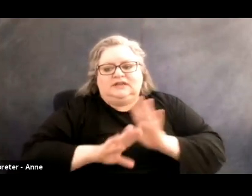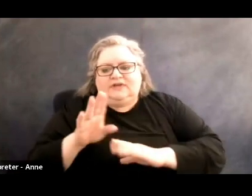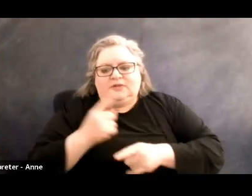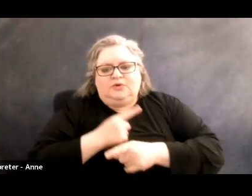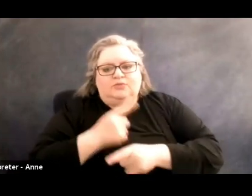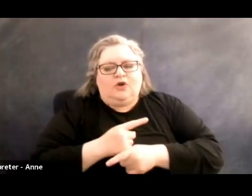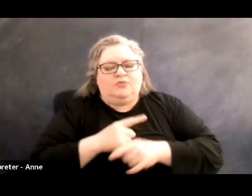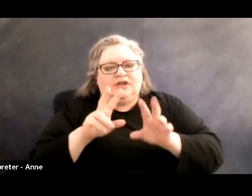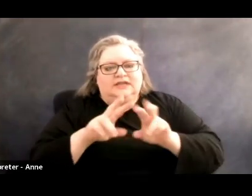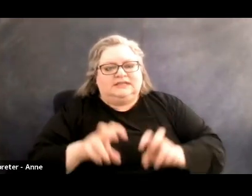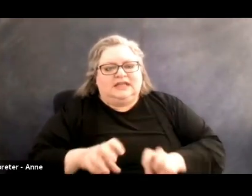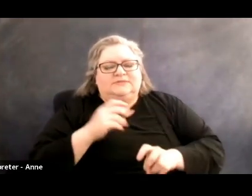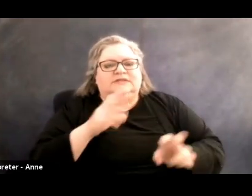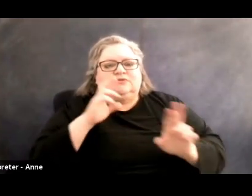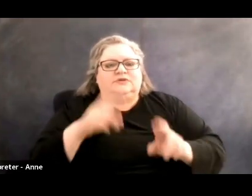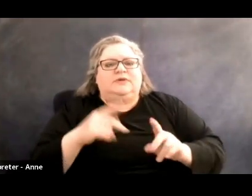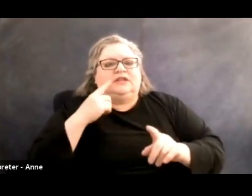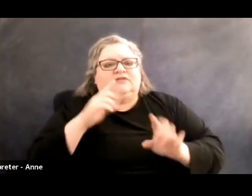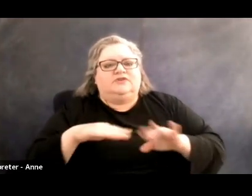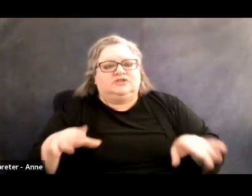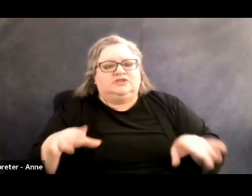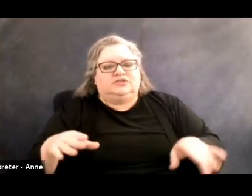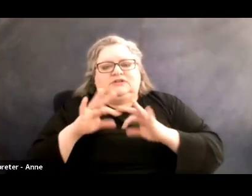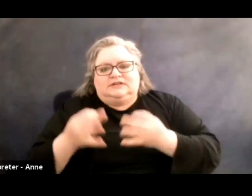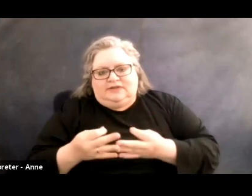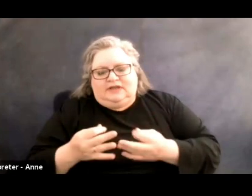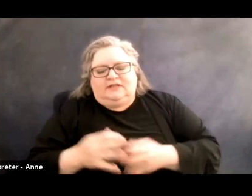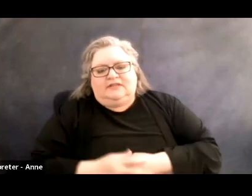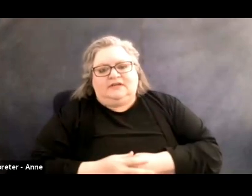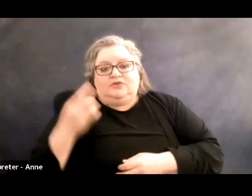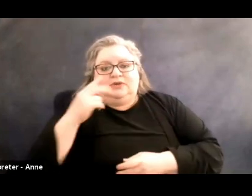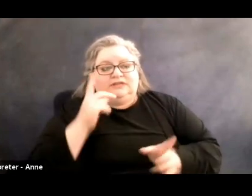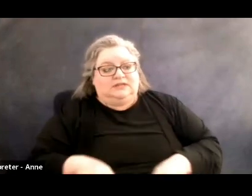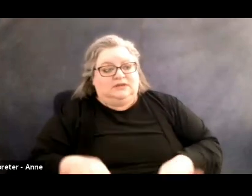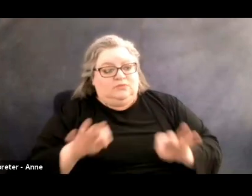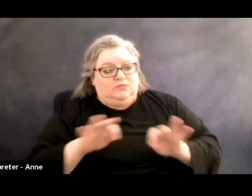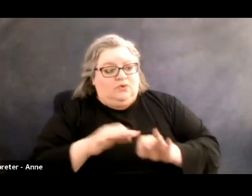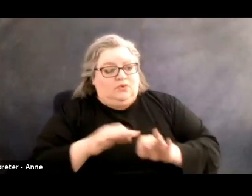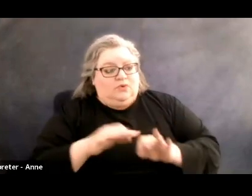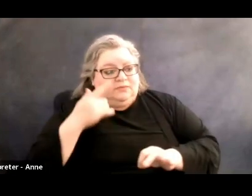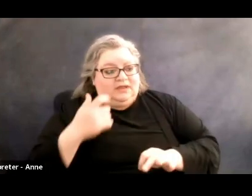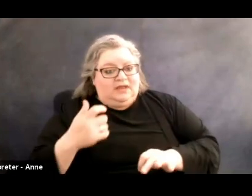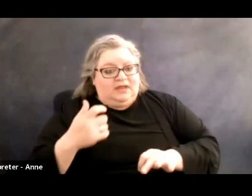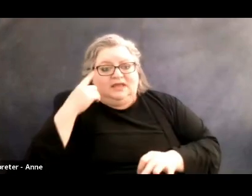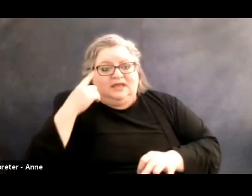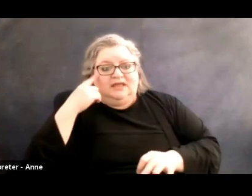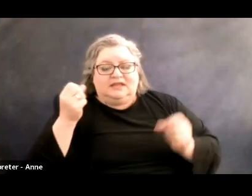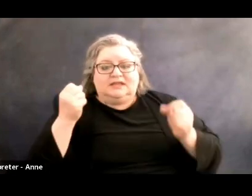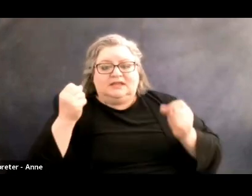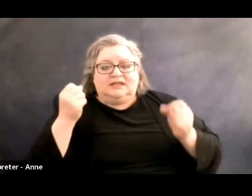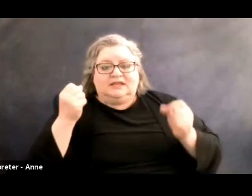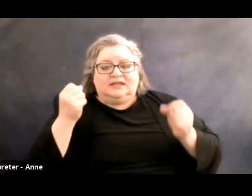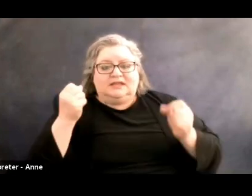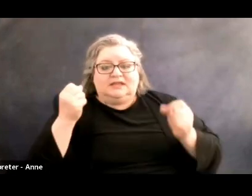appropriate assessments and response for children and their families. The reason why this is important, because I think that in many cases, we utilize